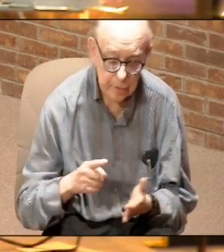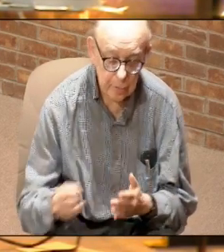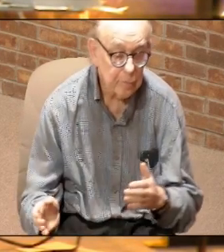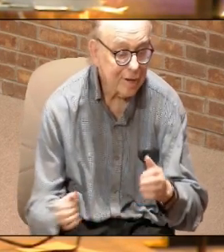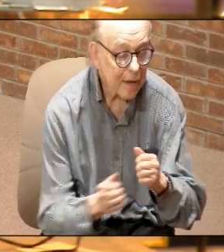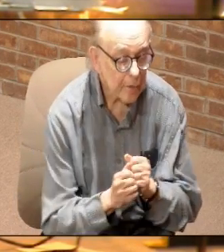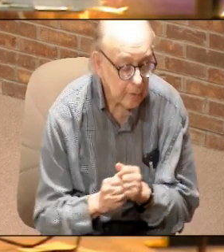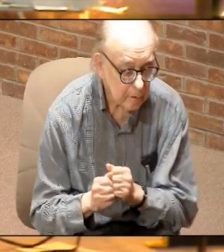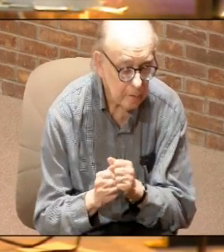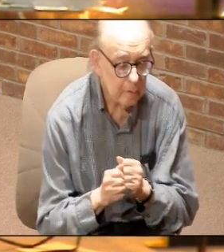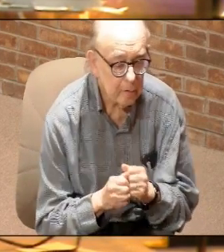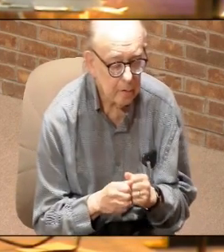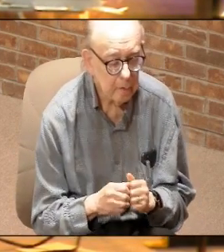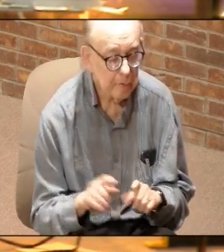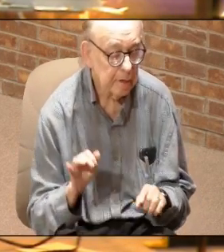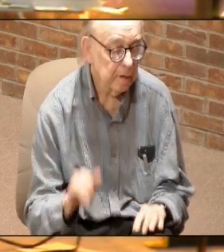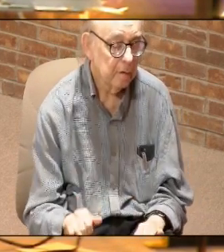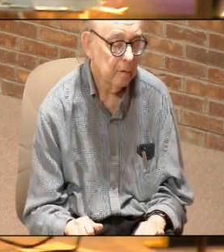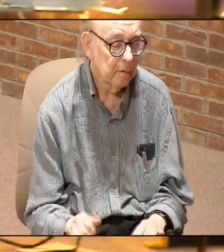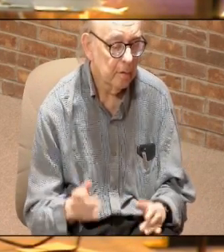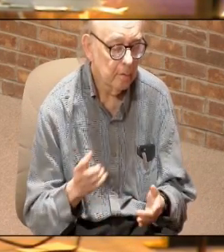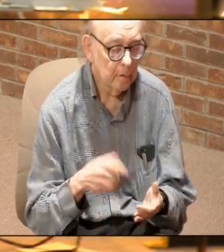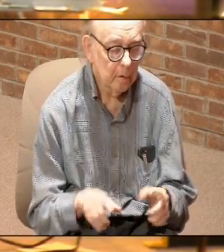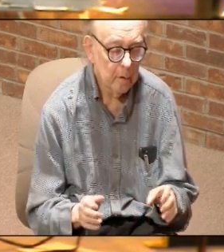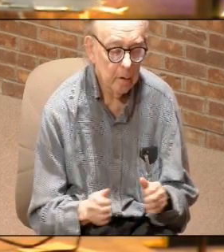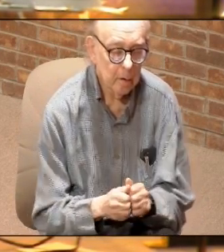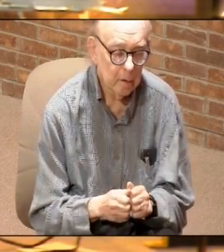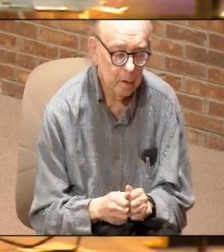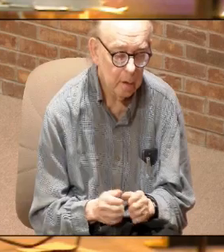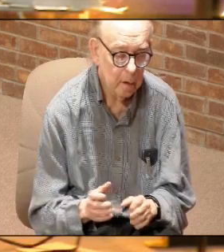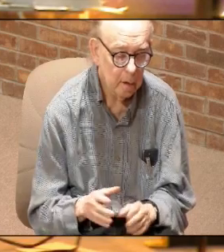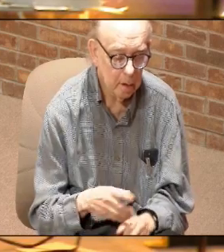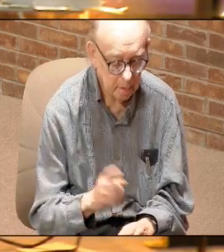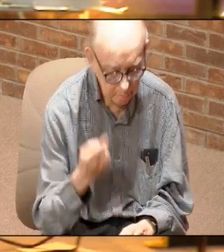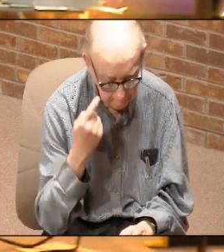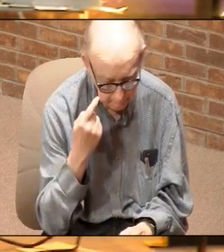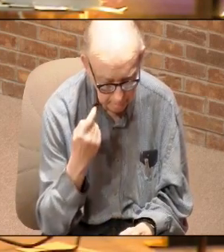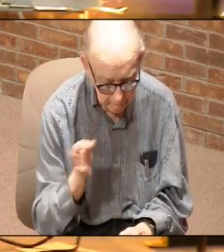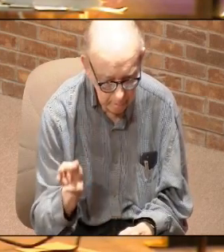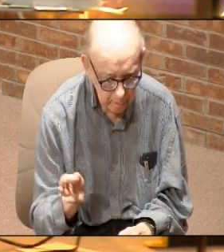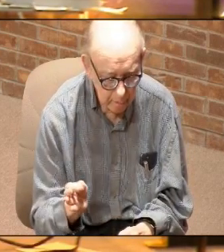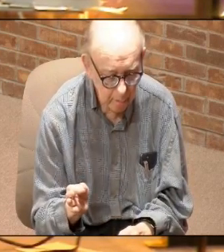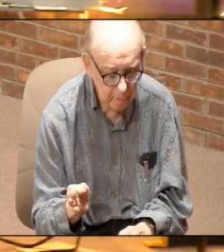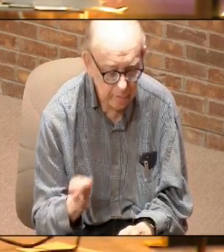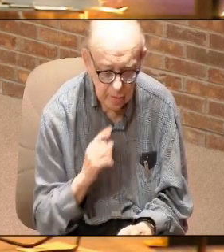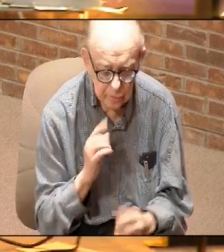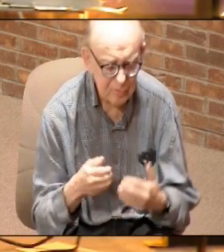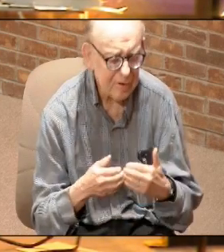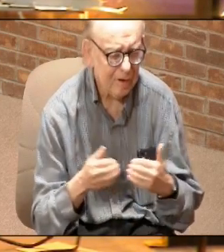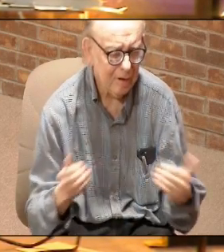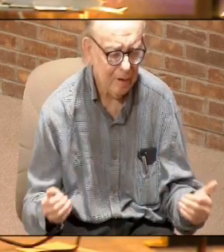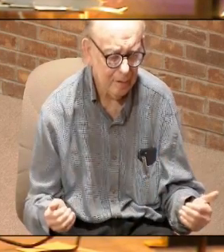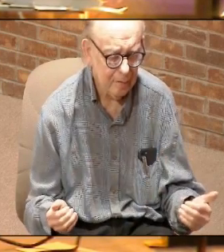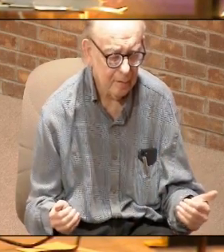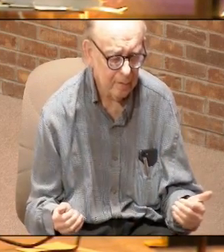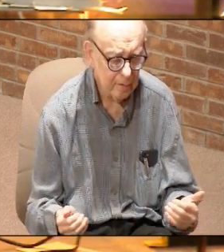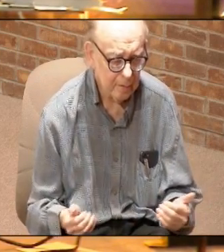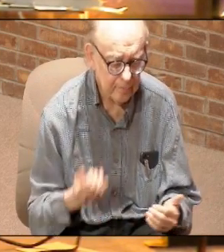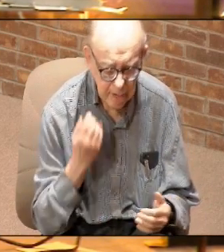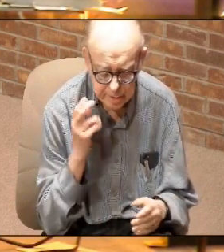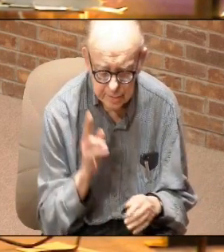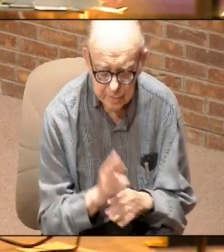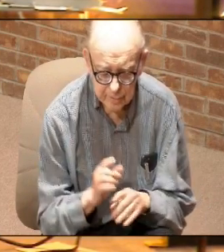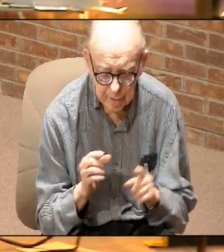together, and yet what we get is a government of so divided. Am I right?